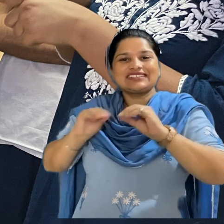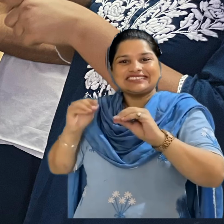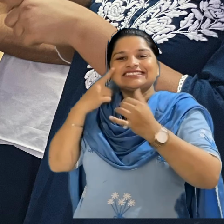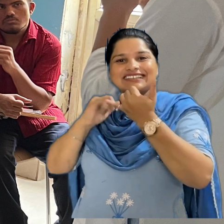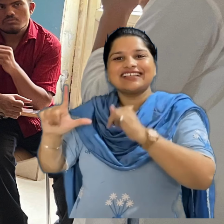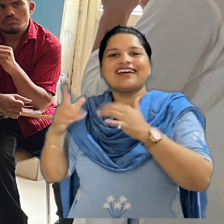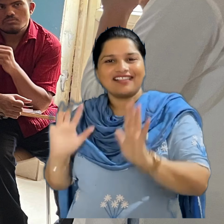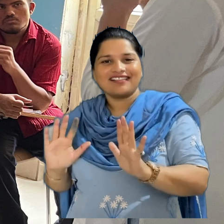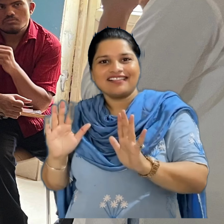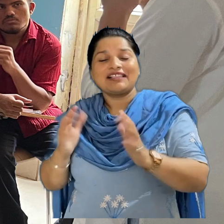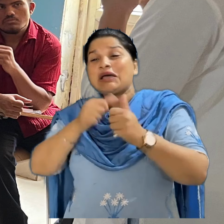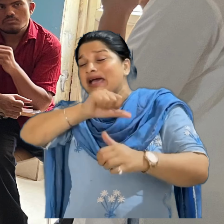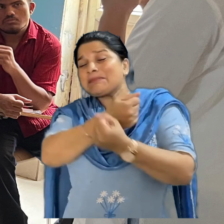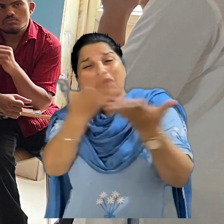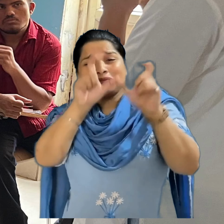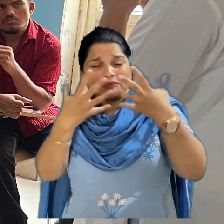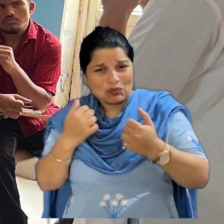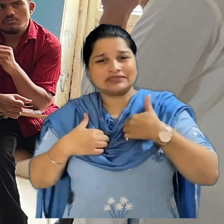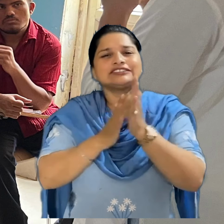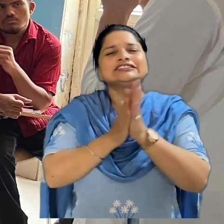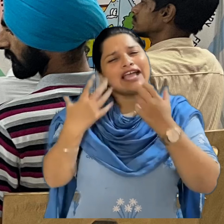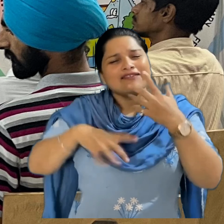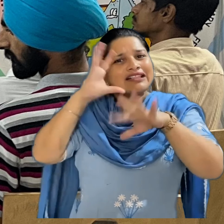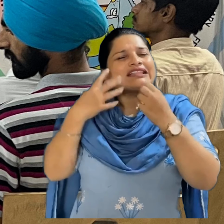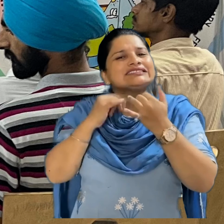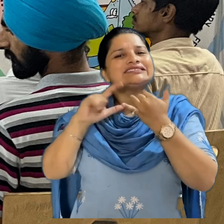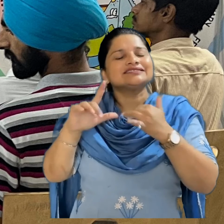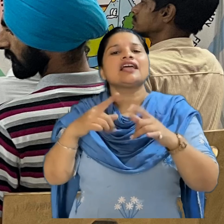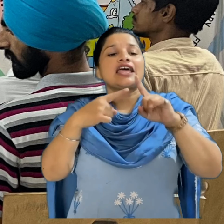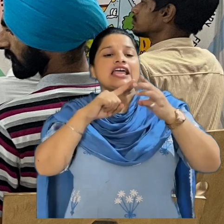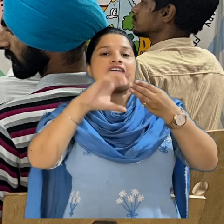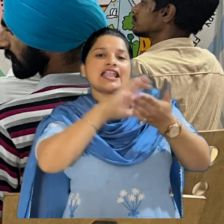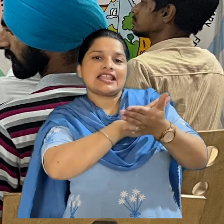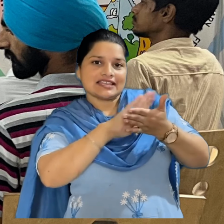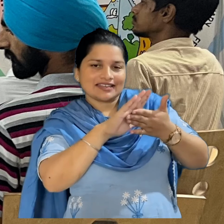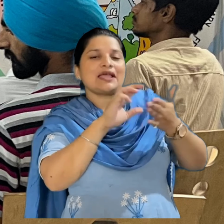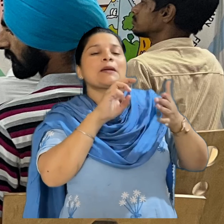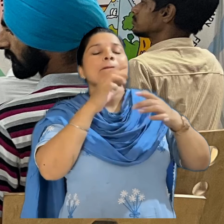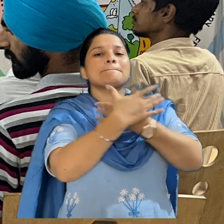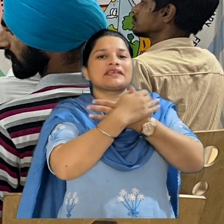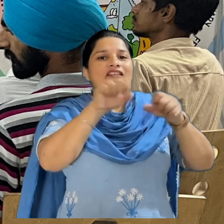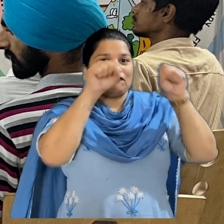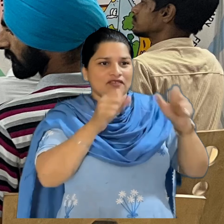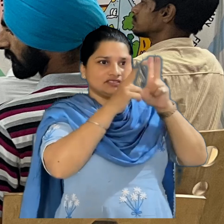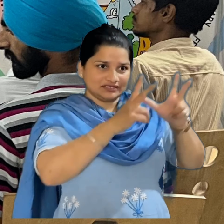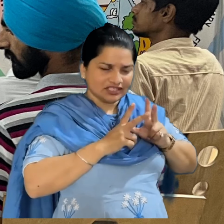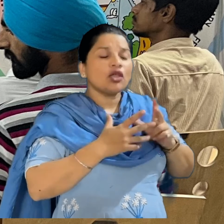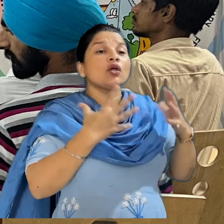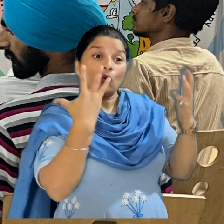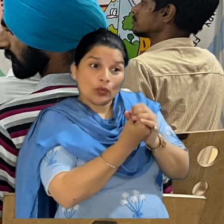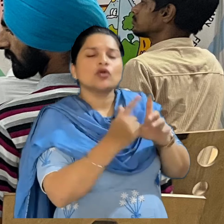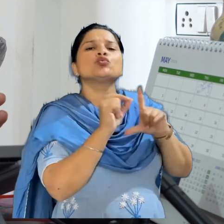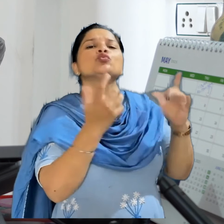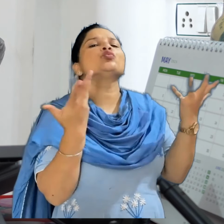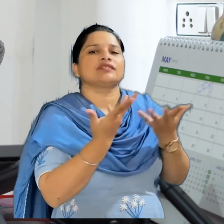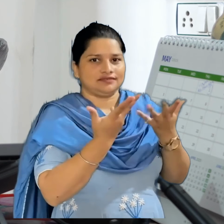learn ISL. Tech Mahindra Foundation said, Ruma, go ahead and do what you do. We'll try and do what we can so that you can do what you can